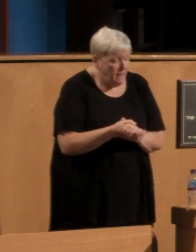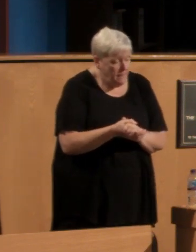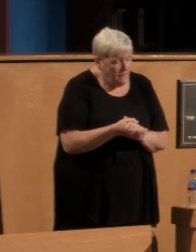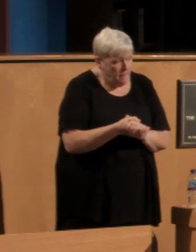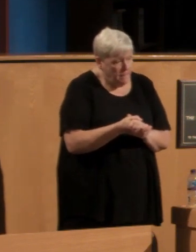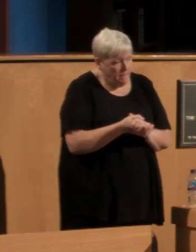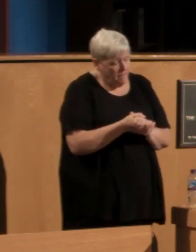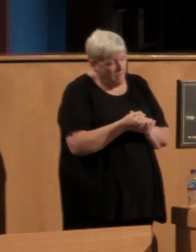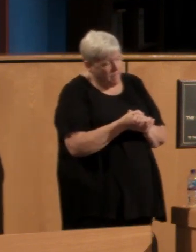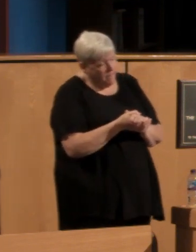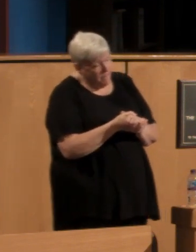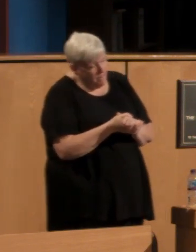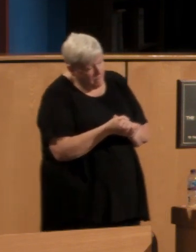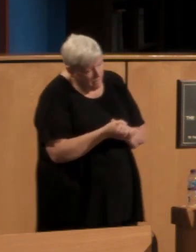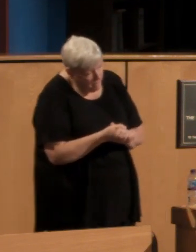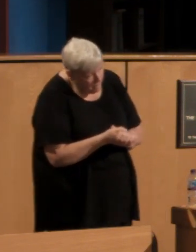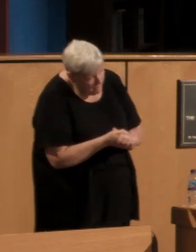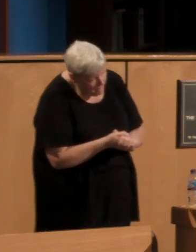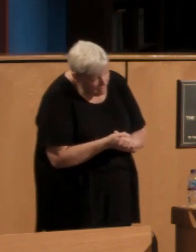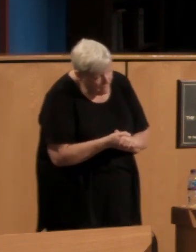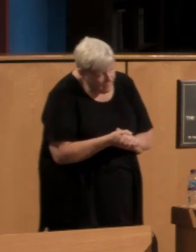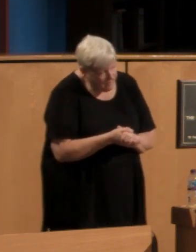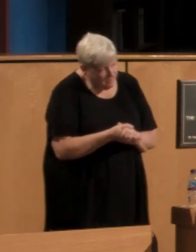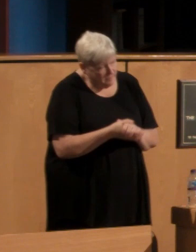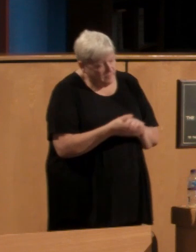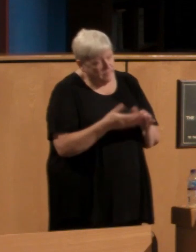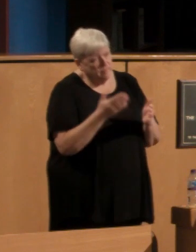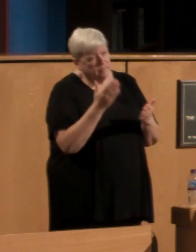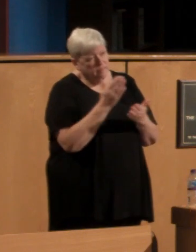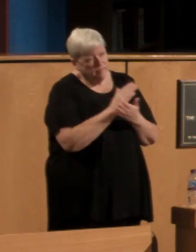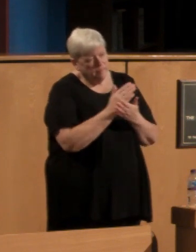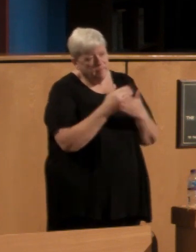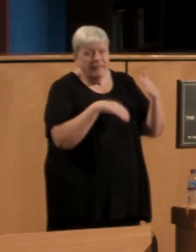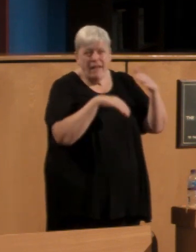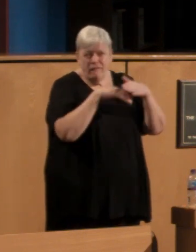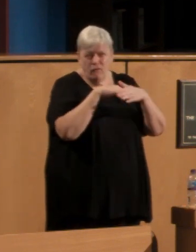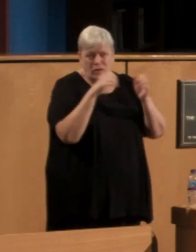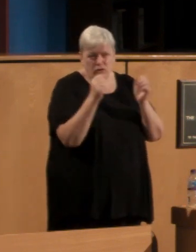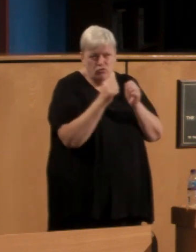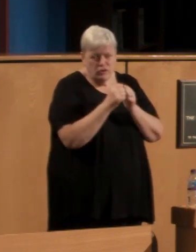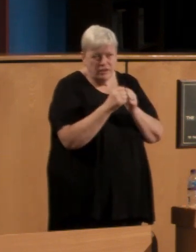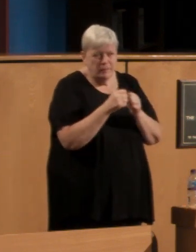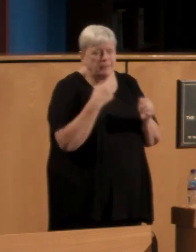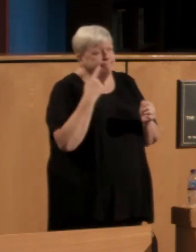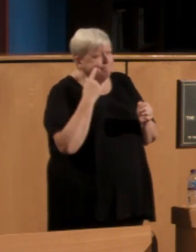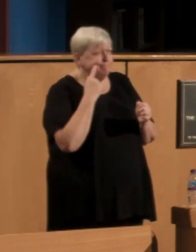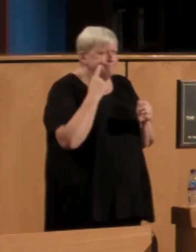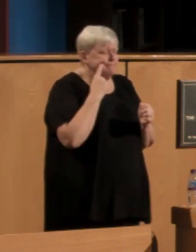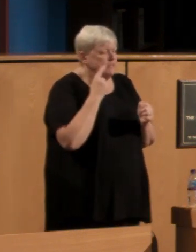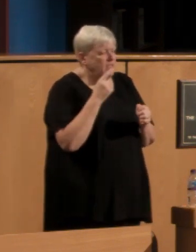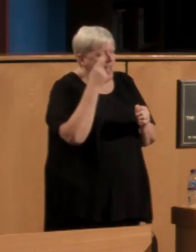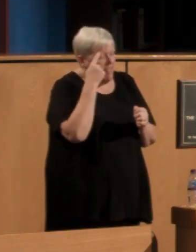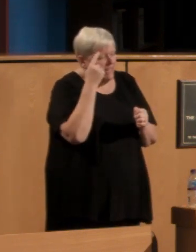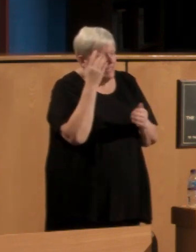I feel like, going off what you were saying, I'm not sure if I feel exactly the same way, but that's okay. I think